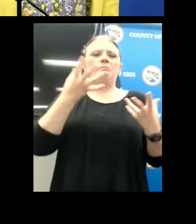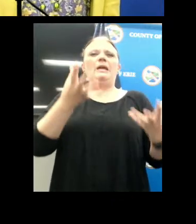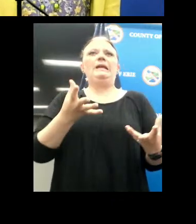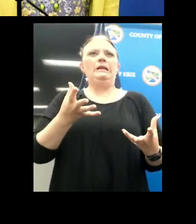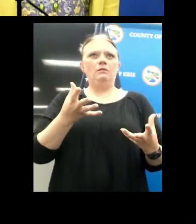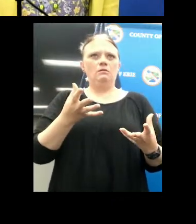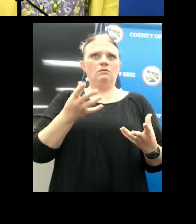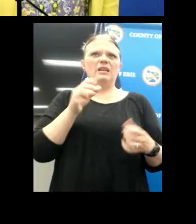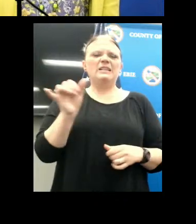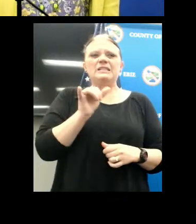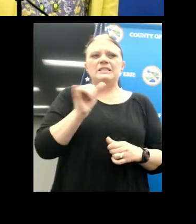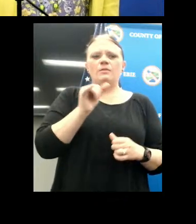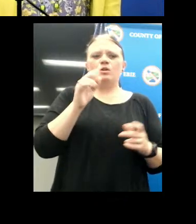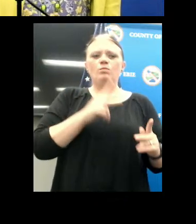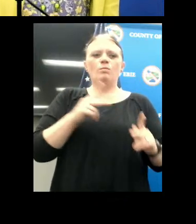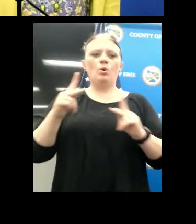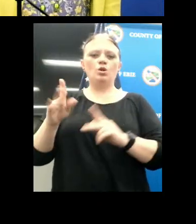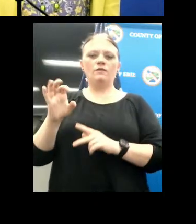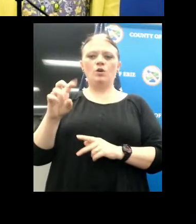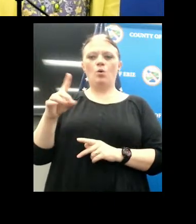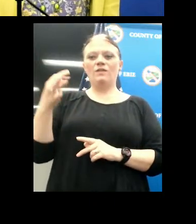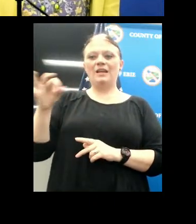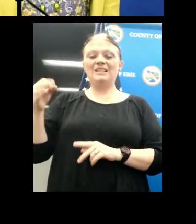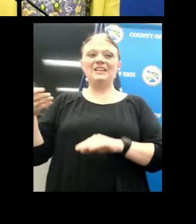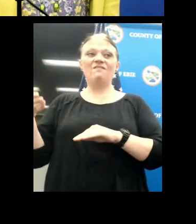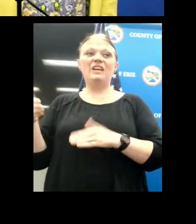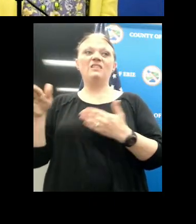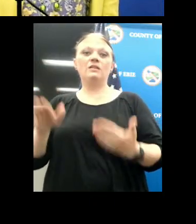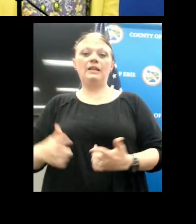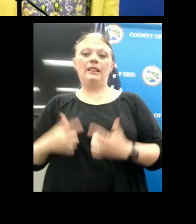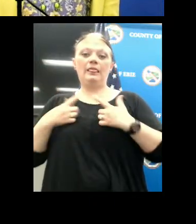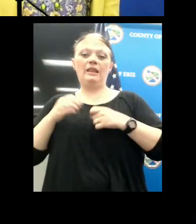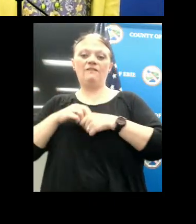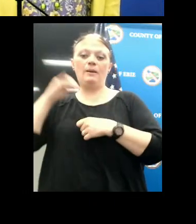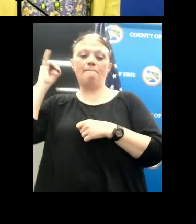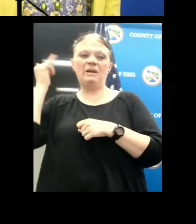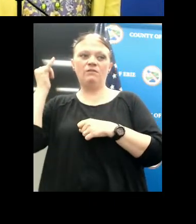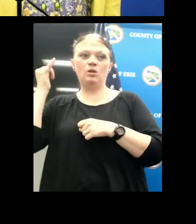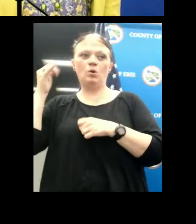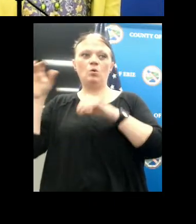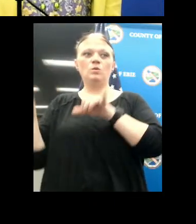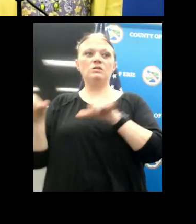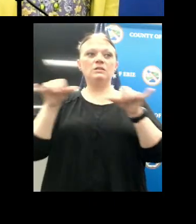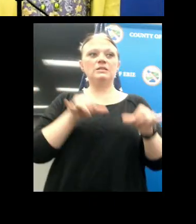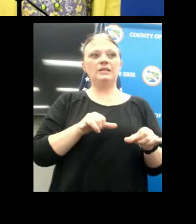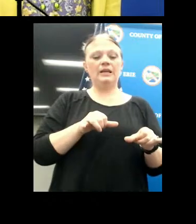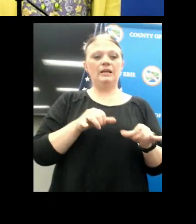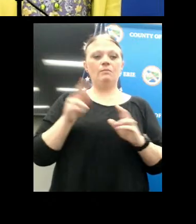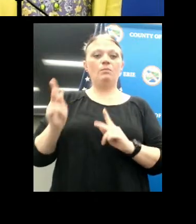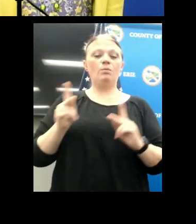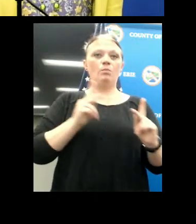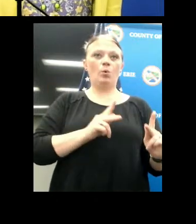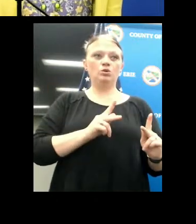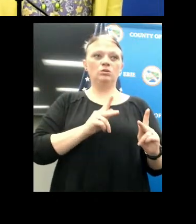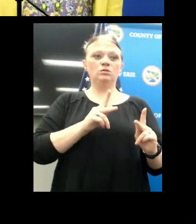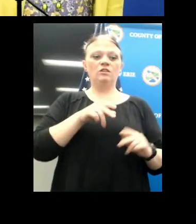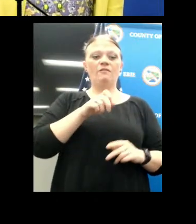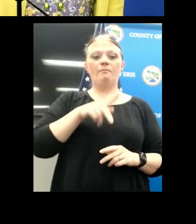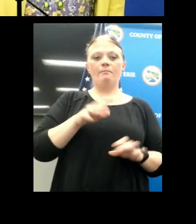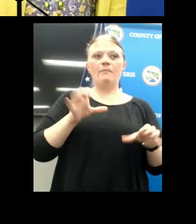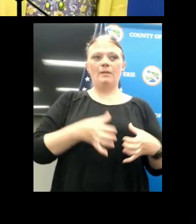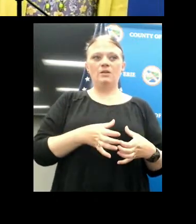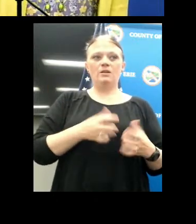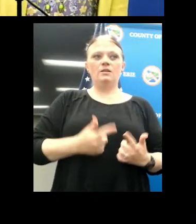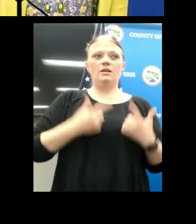it's a similar proportion of our COVID-19 fatalities who live in Buffalo as is to the proportion of the